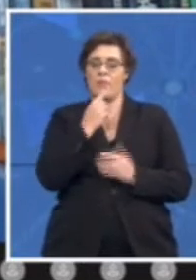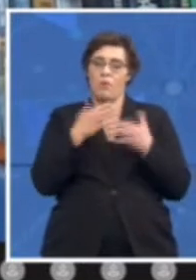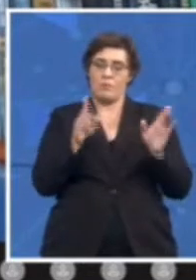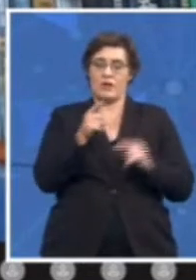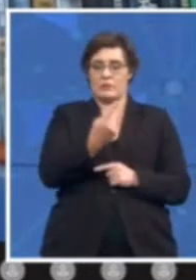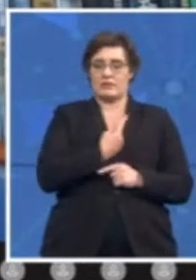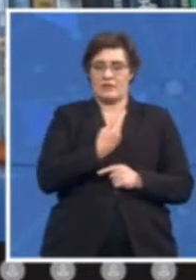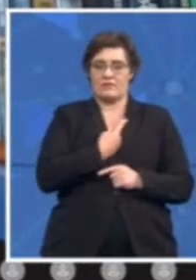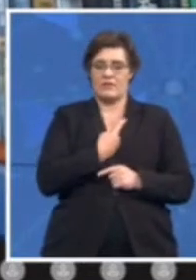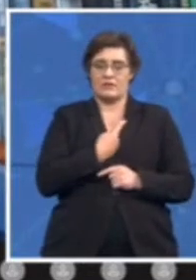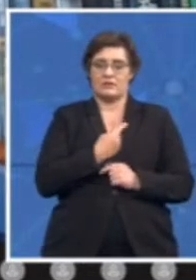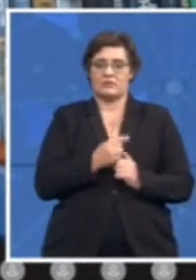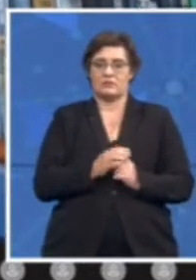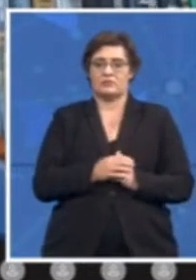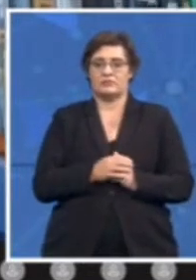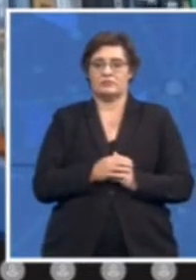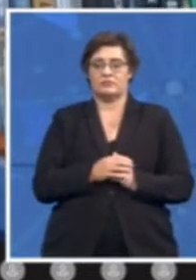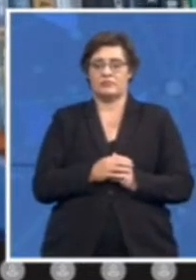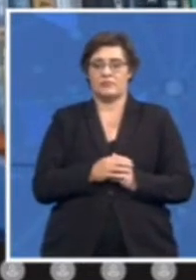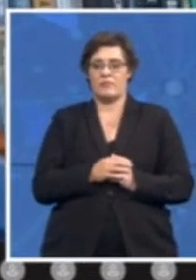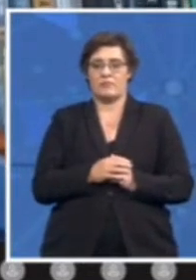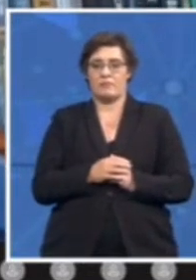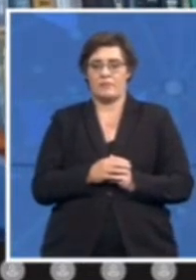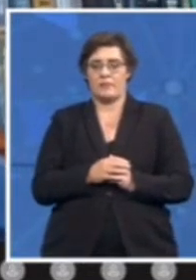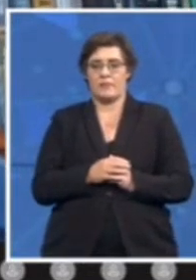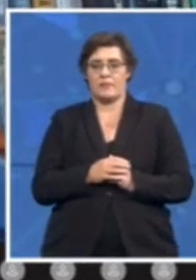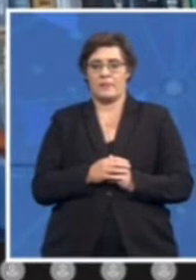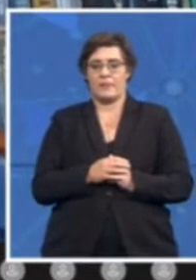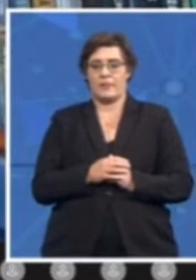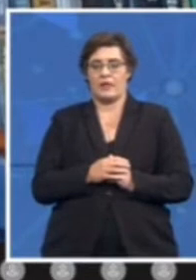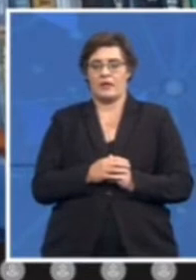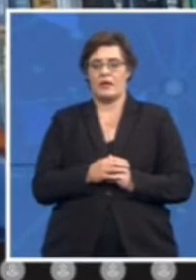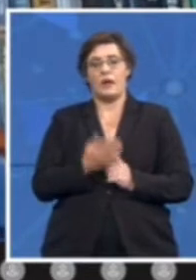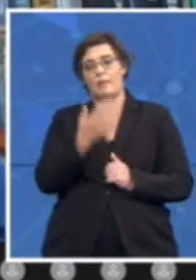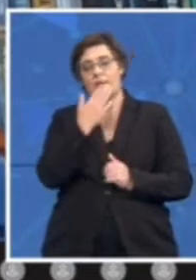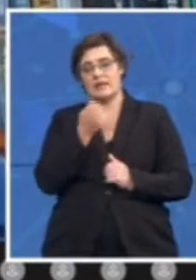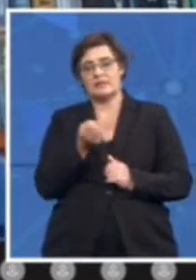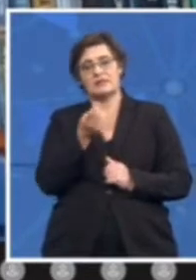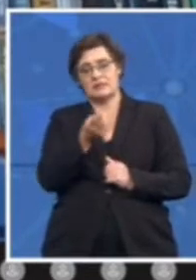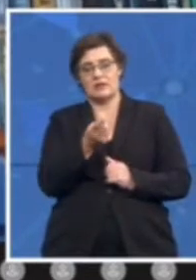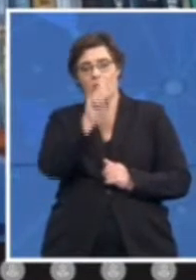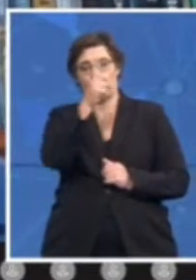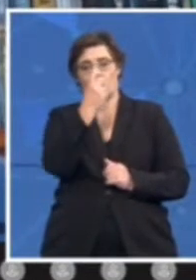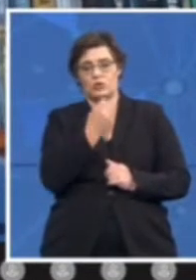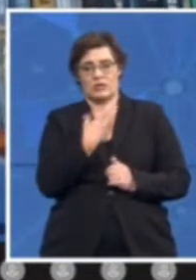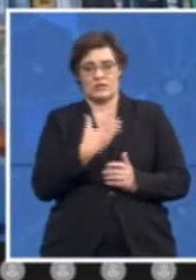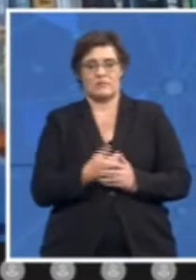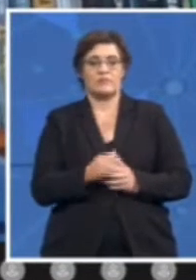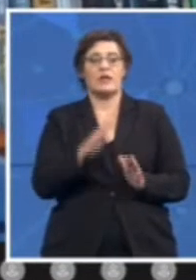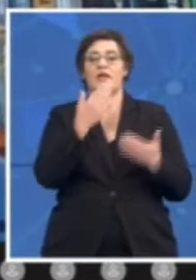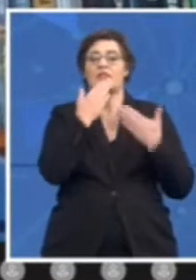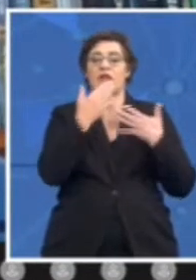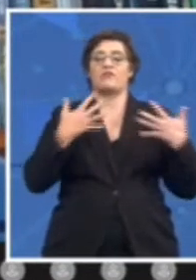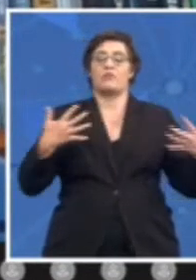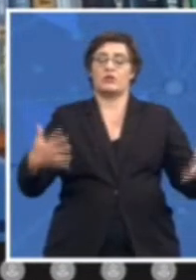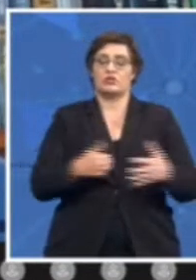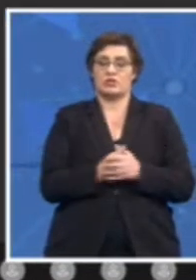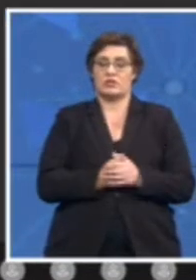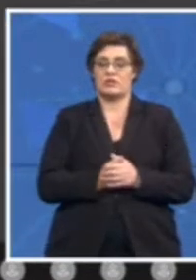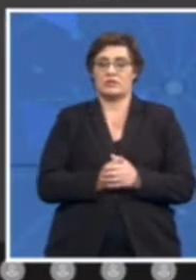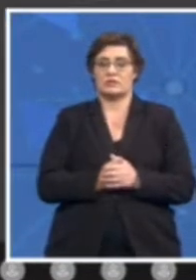have unmuted you, and please give us your question. Thank you very much. Yeah,